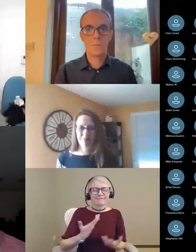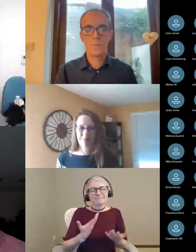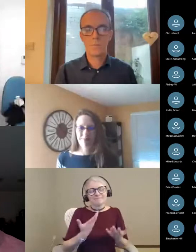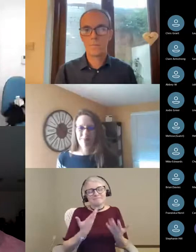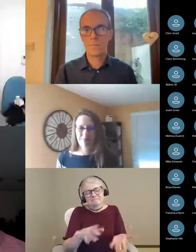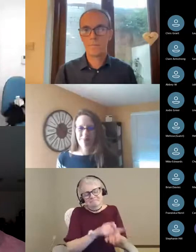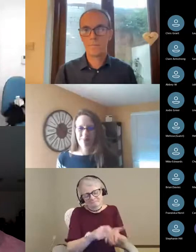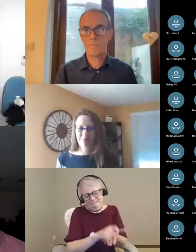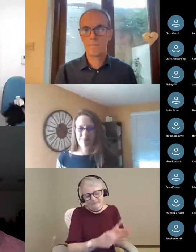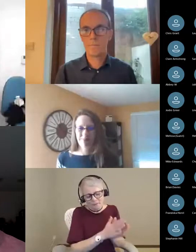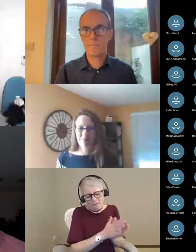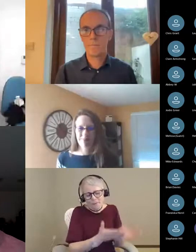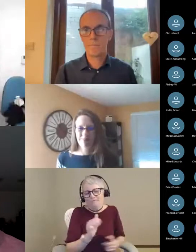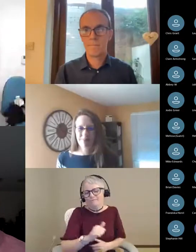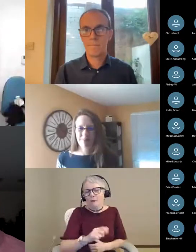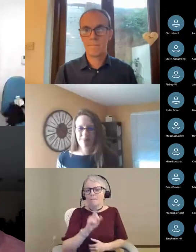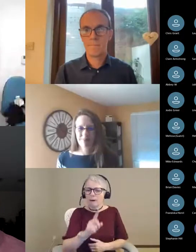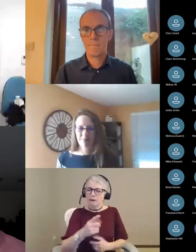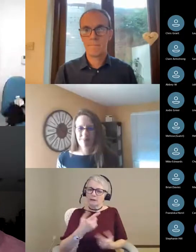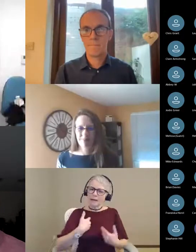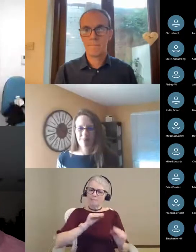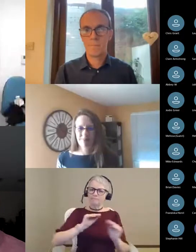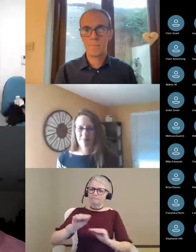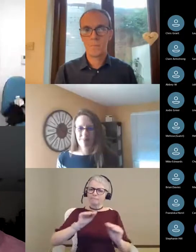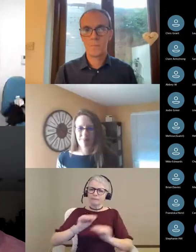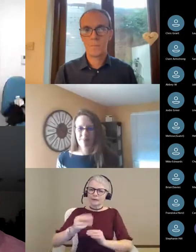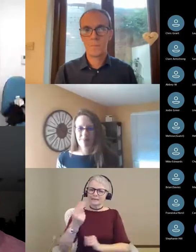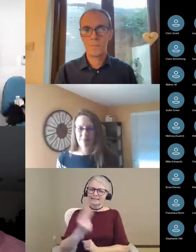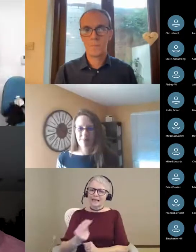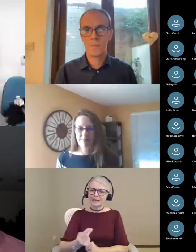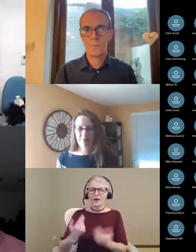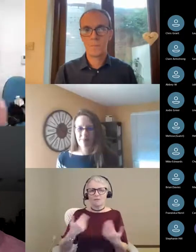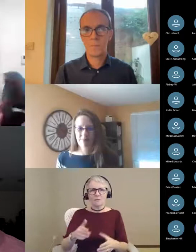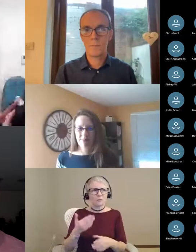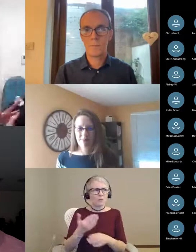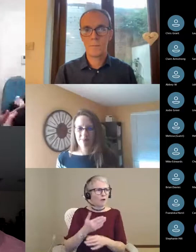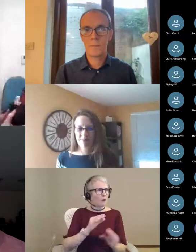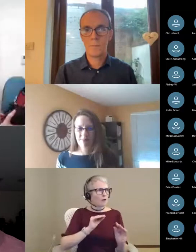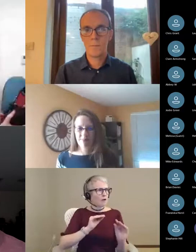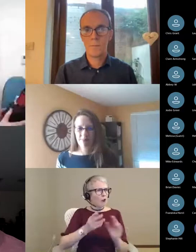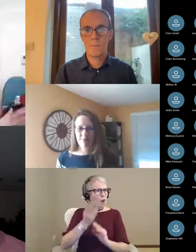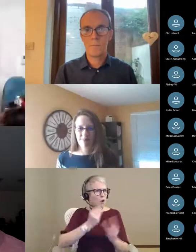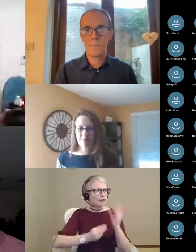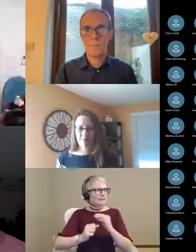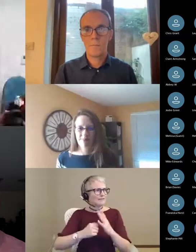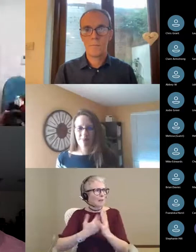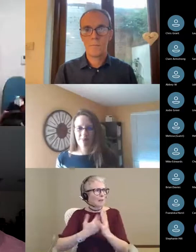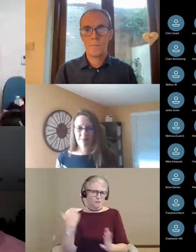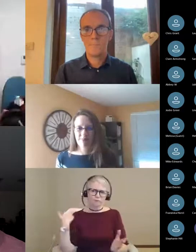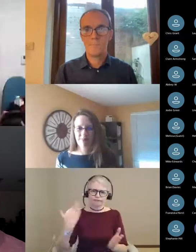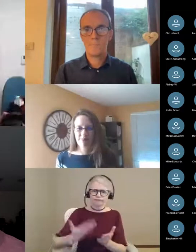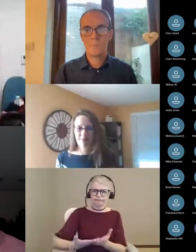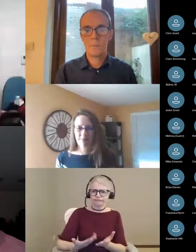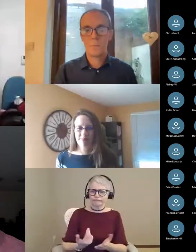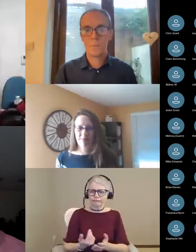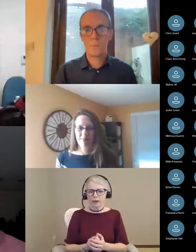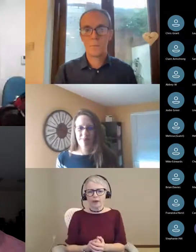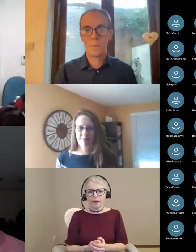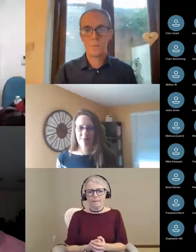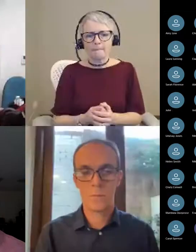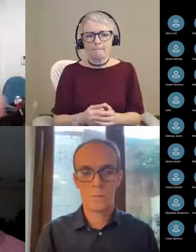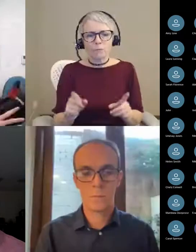I'm also an instructional designer. I've worked in learning and development for many years now. And I'm